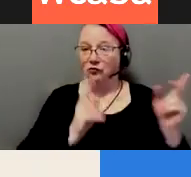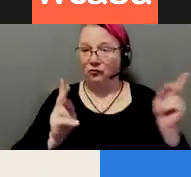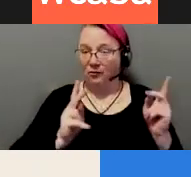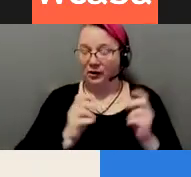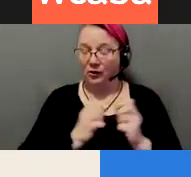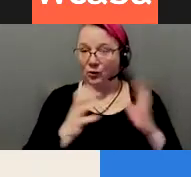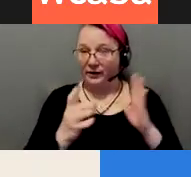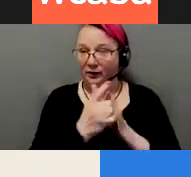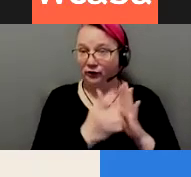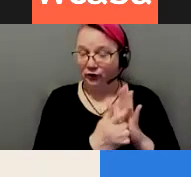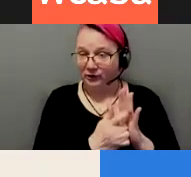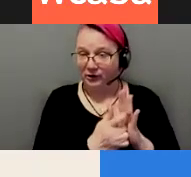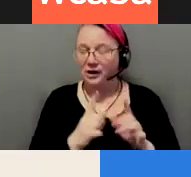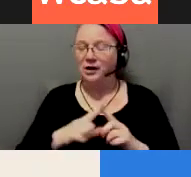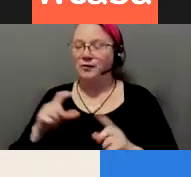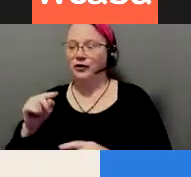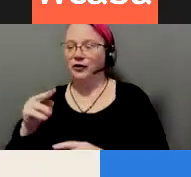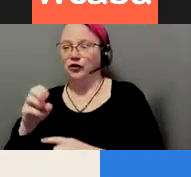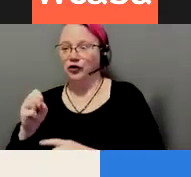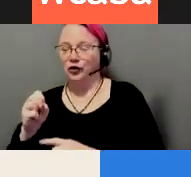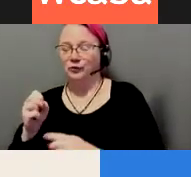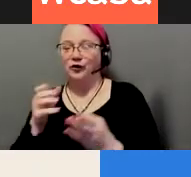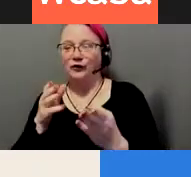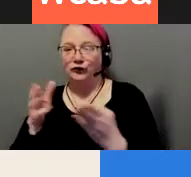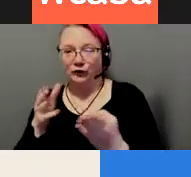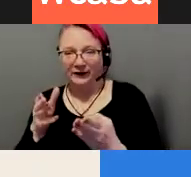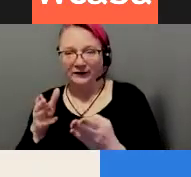But the terms of service agreements that we touched on in session 1 are